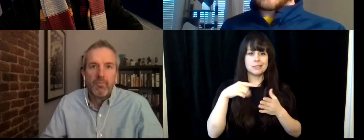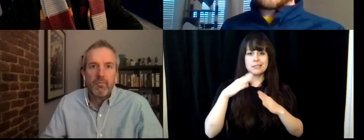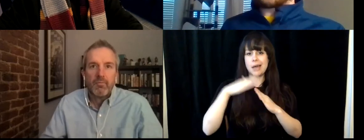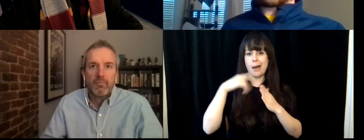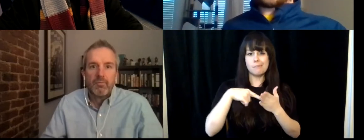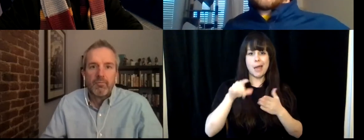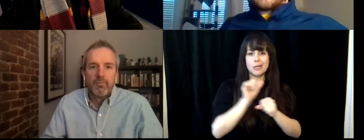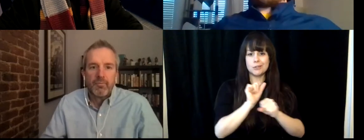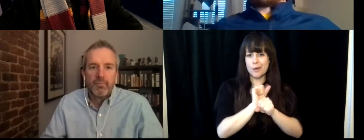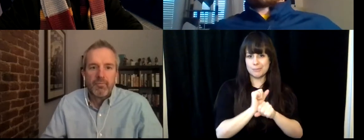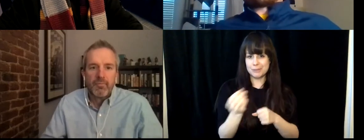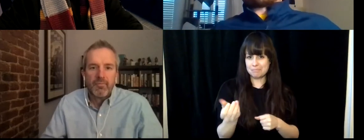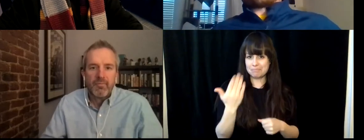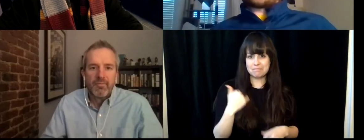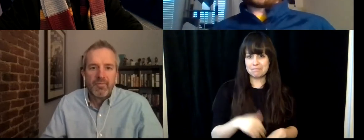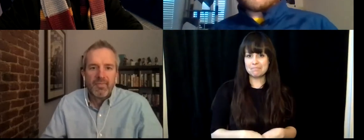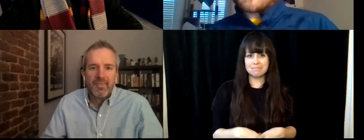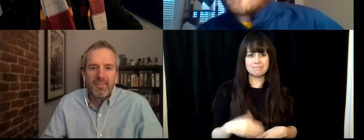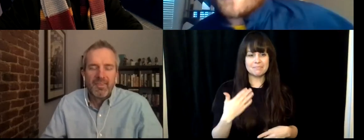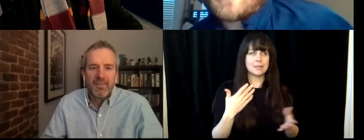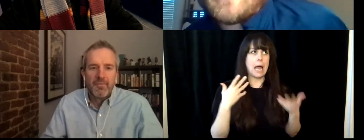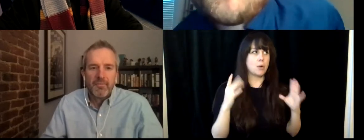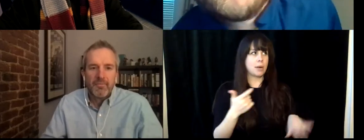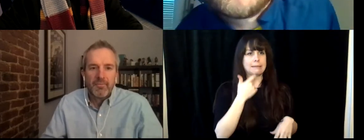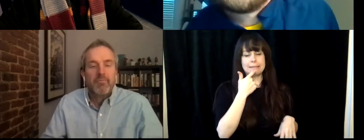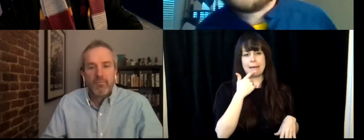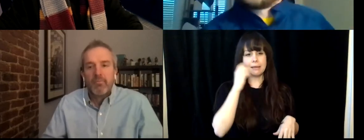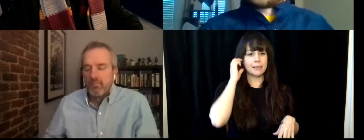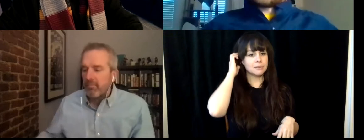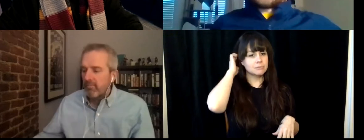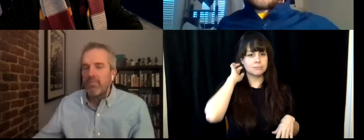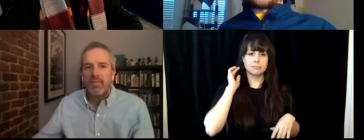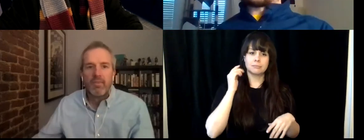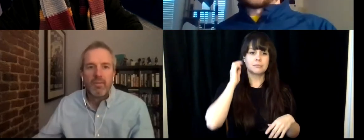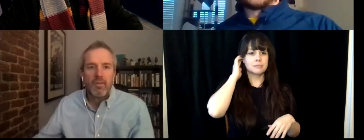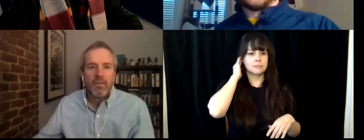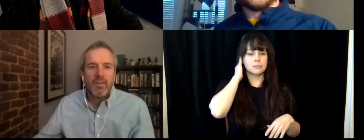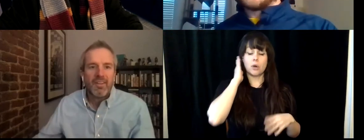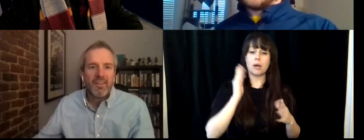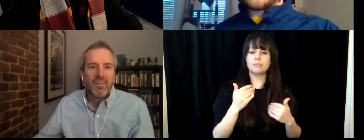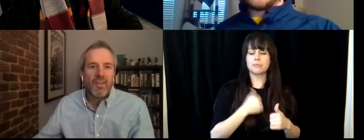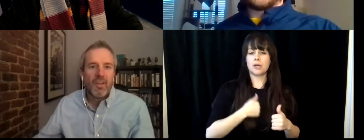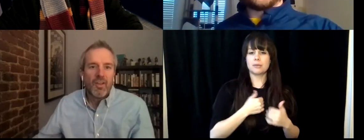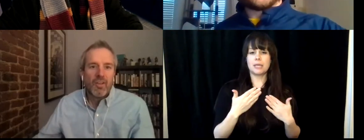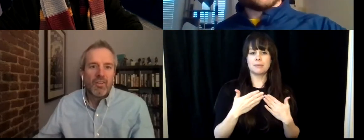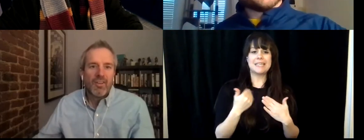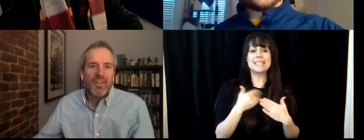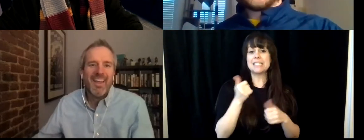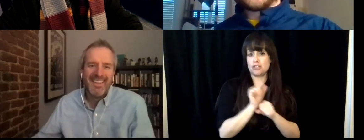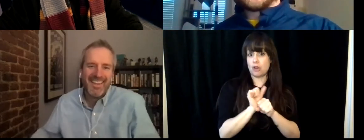one that sort of like the, I don't want to say bottom of the pile, but you know, the easiest jobs to get, I guess. It's not